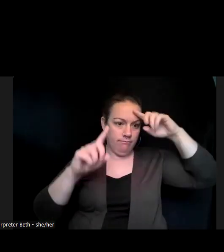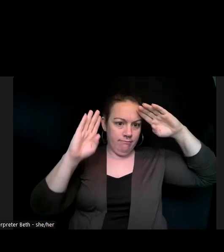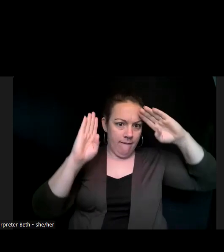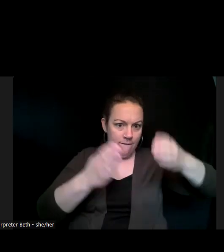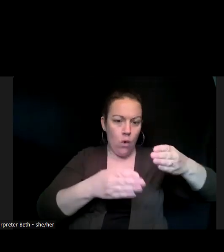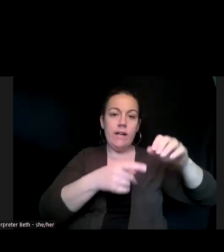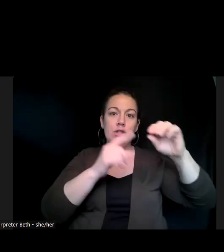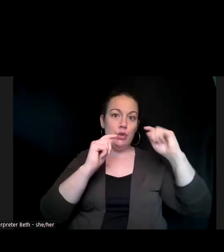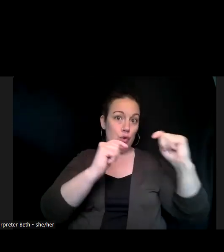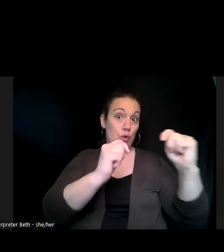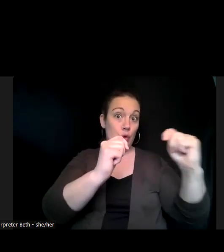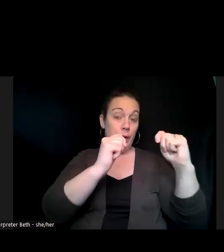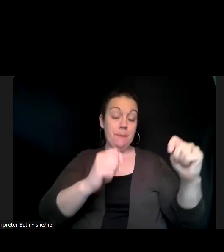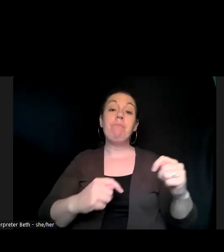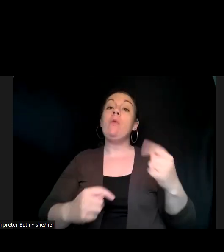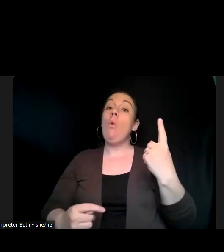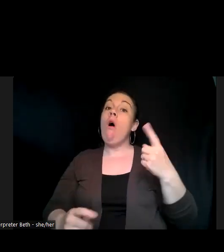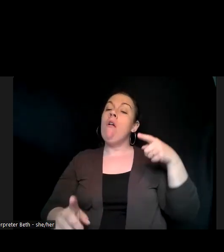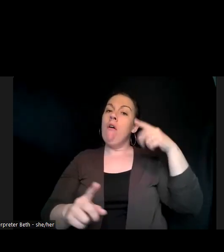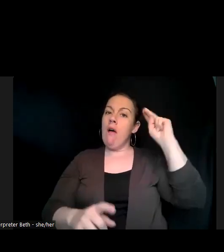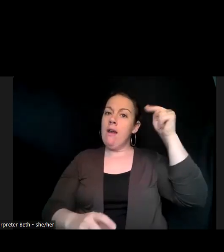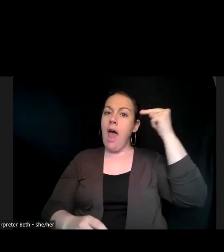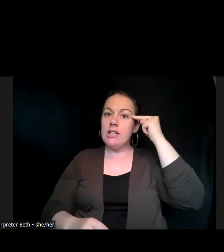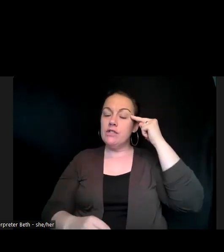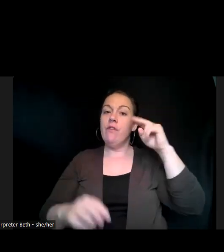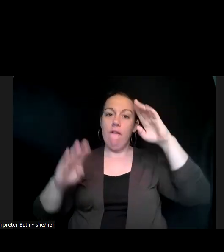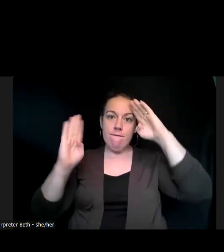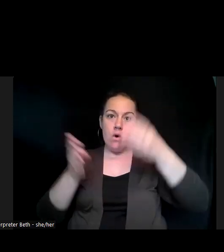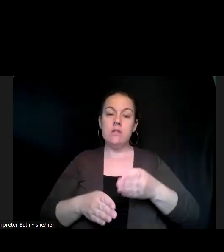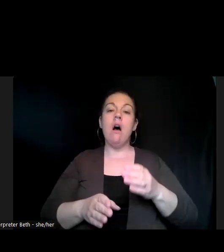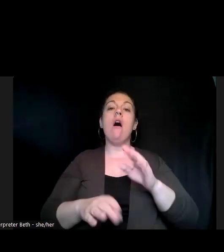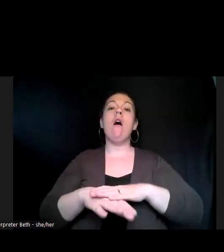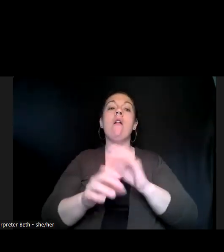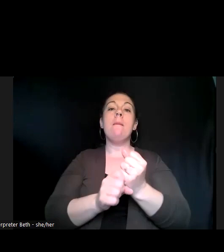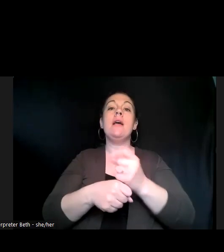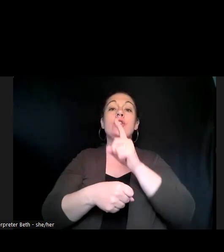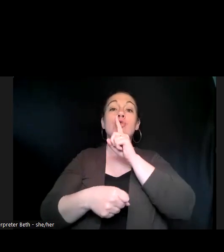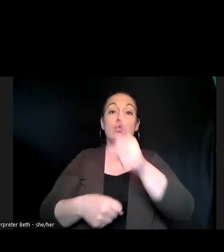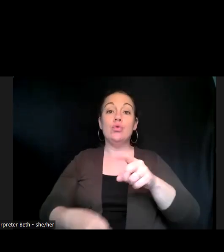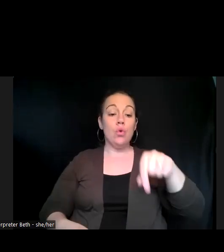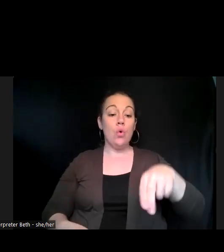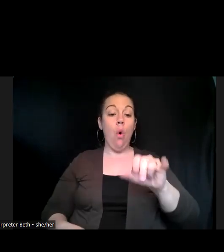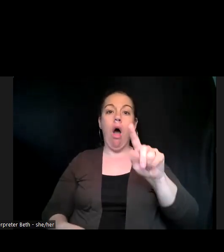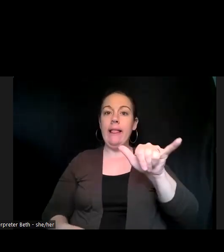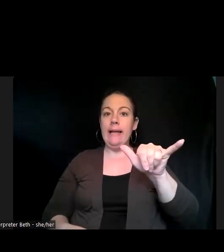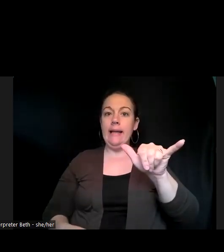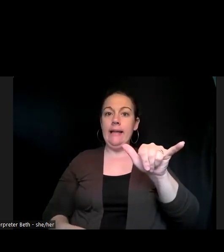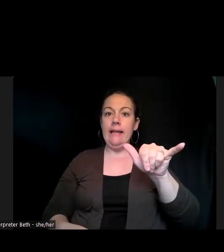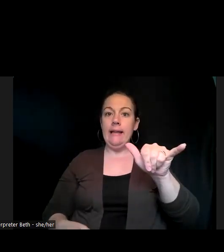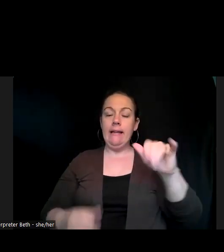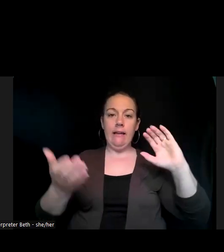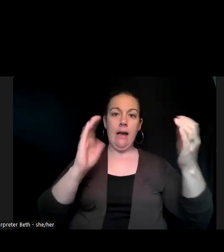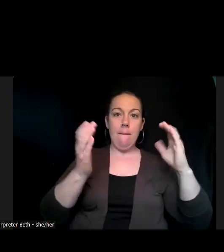highlight is one, that they have really focused on ensuring that they're focusing on the quality of that tutoring rather than the quantity.